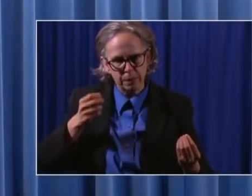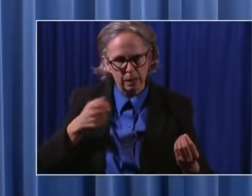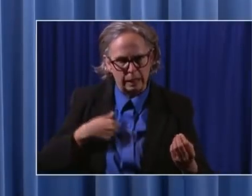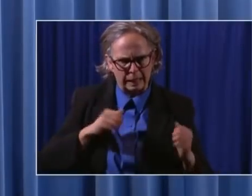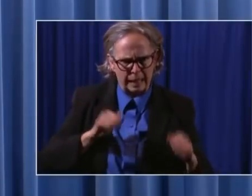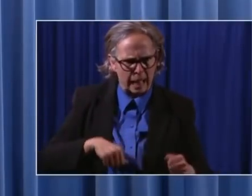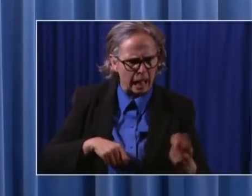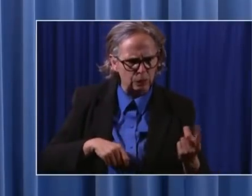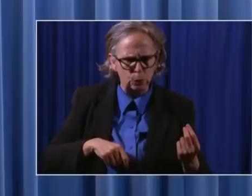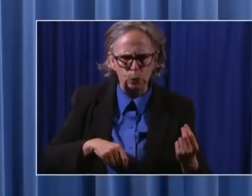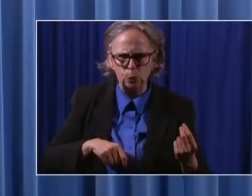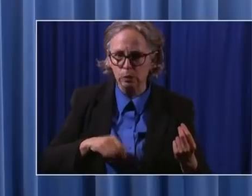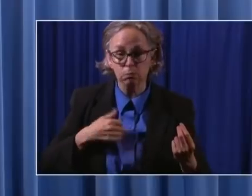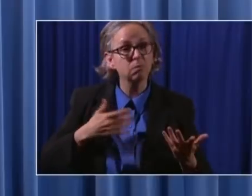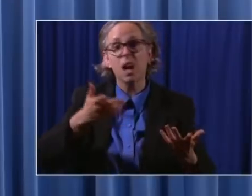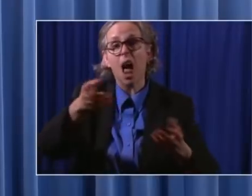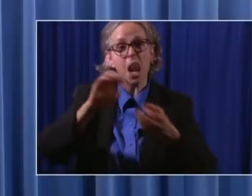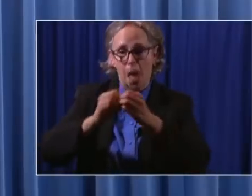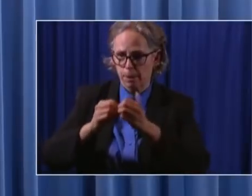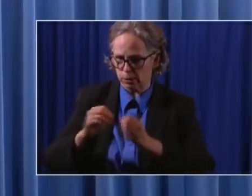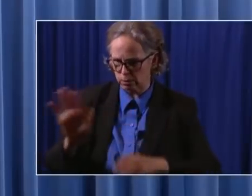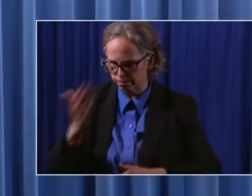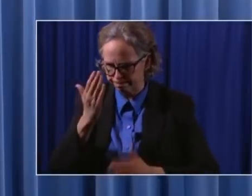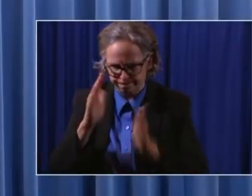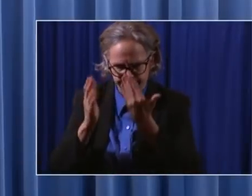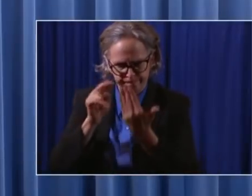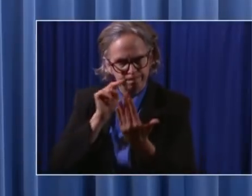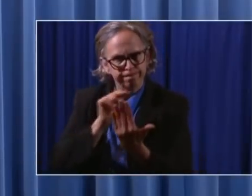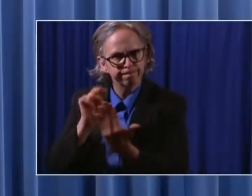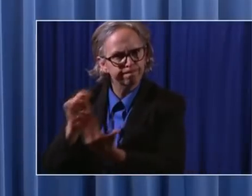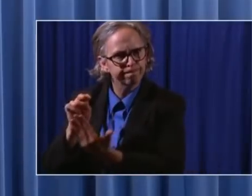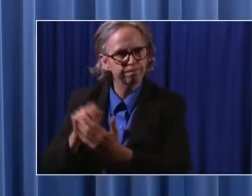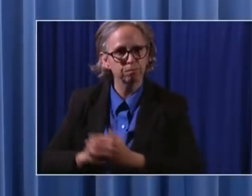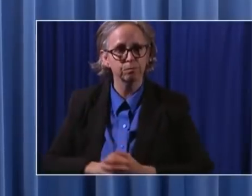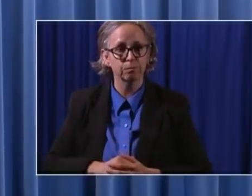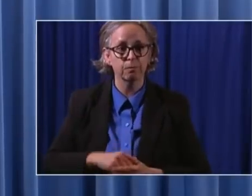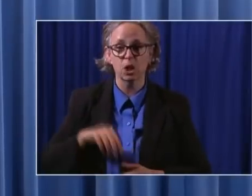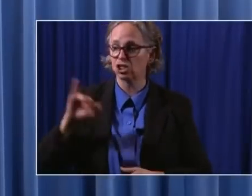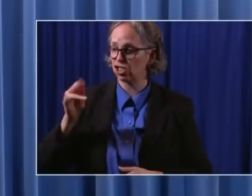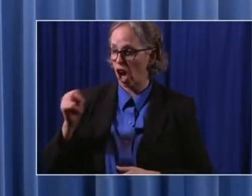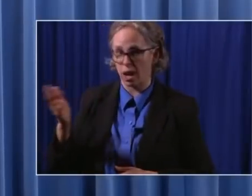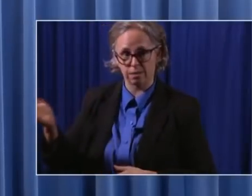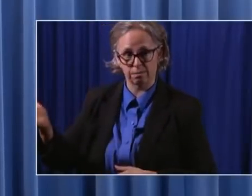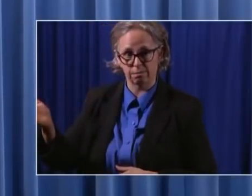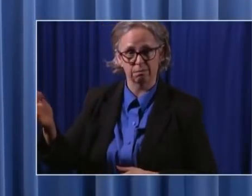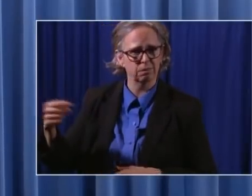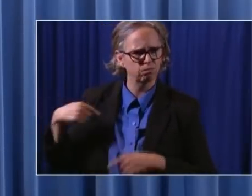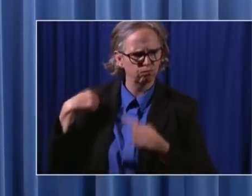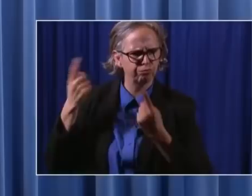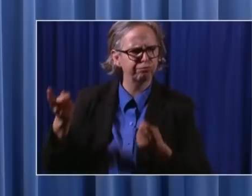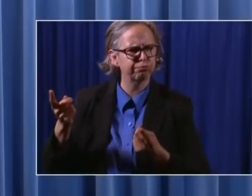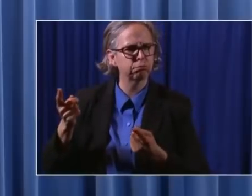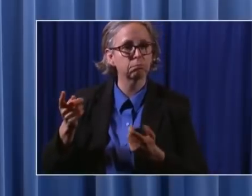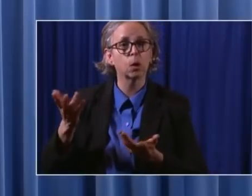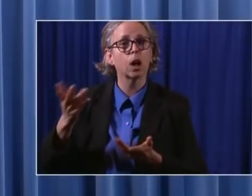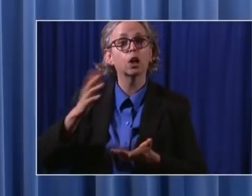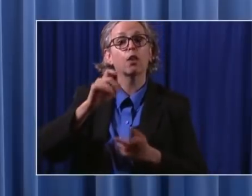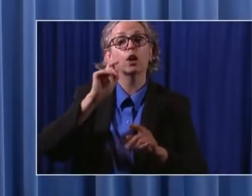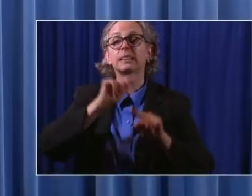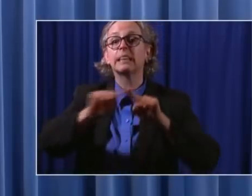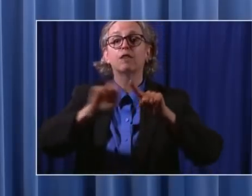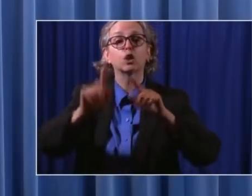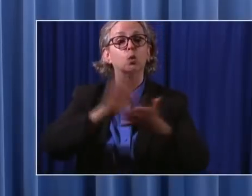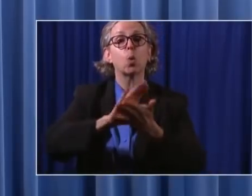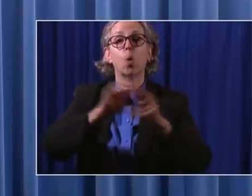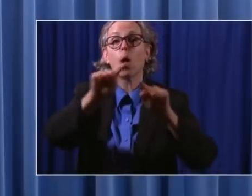I'll take the first part of that. John's been working directly with schools. I know he's also been working directly with